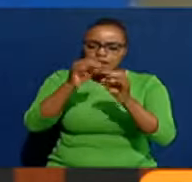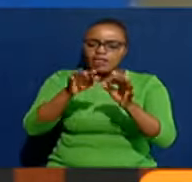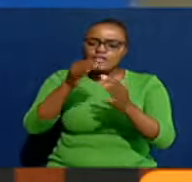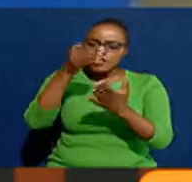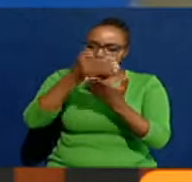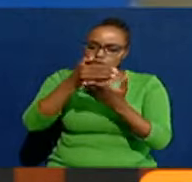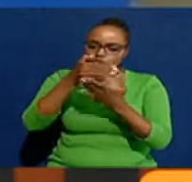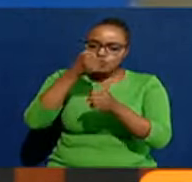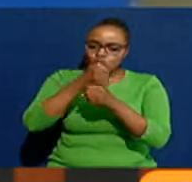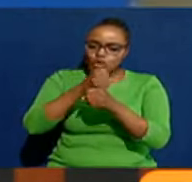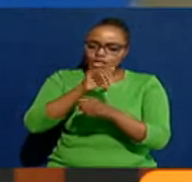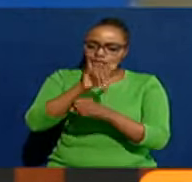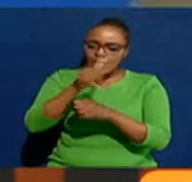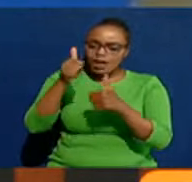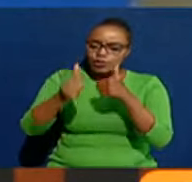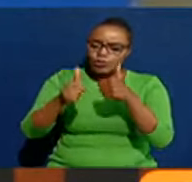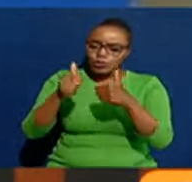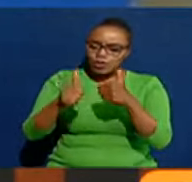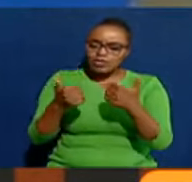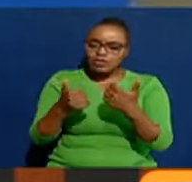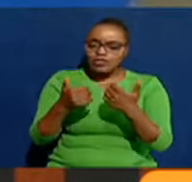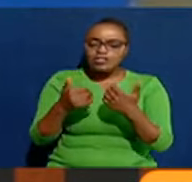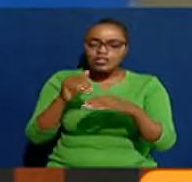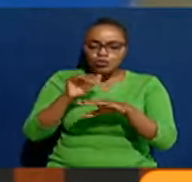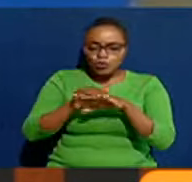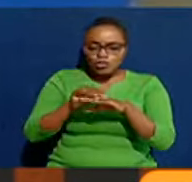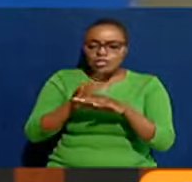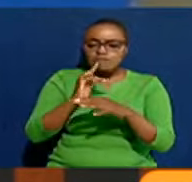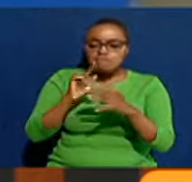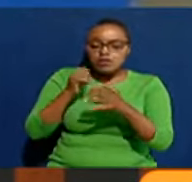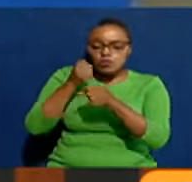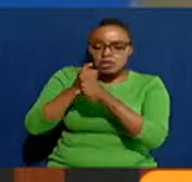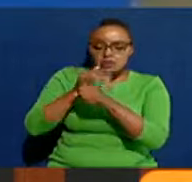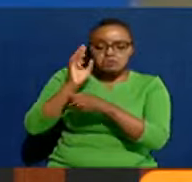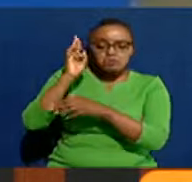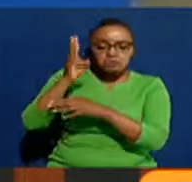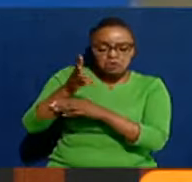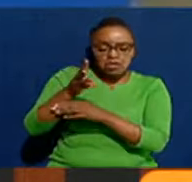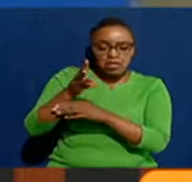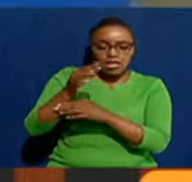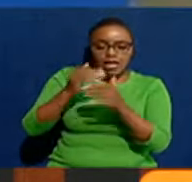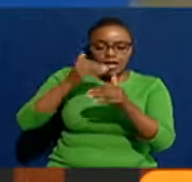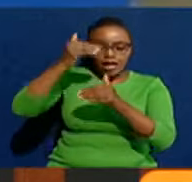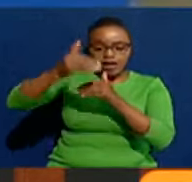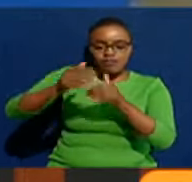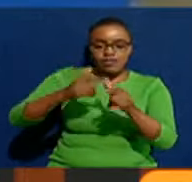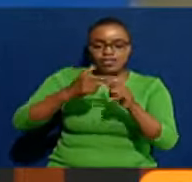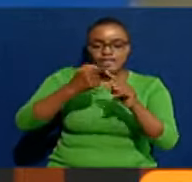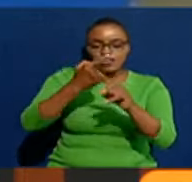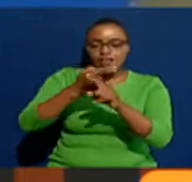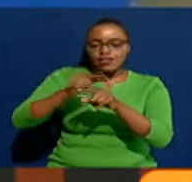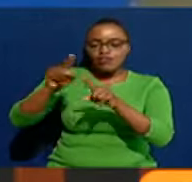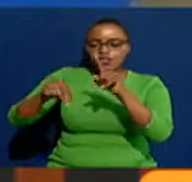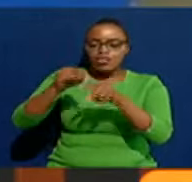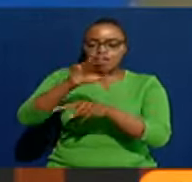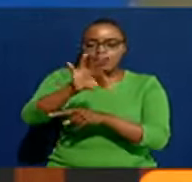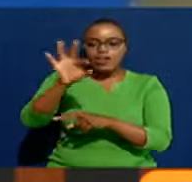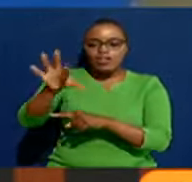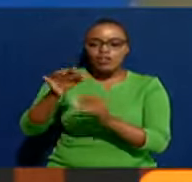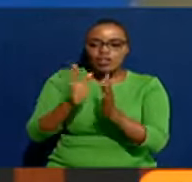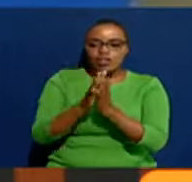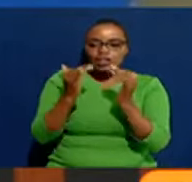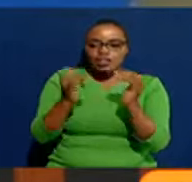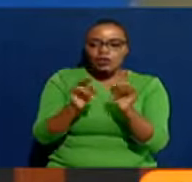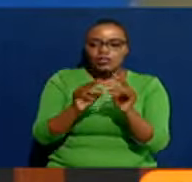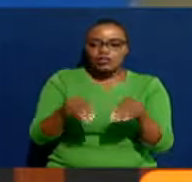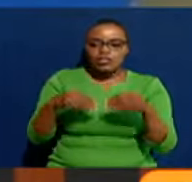actually doing that which is claimed that they will do. After that, appropriate varieties are identified and they are now released